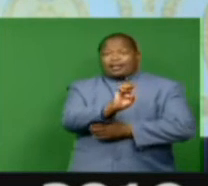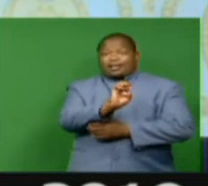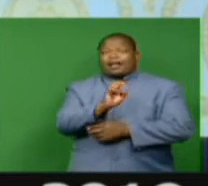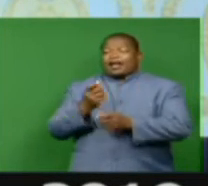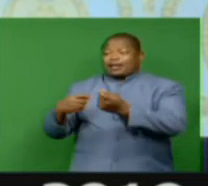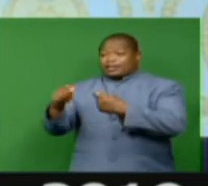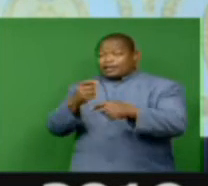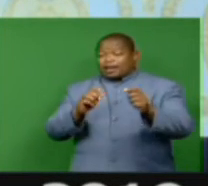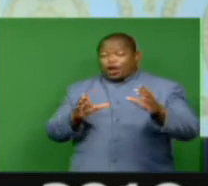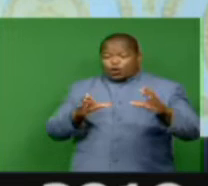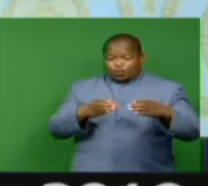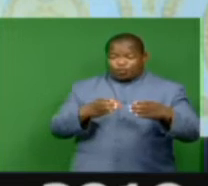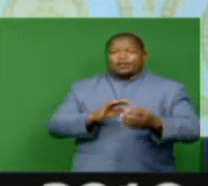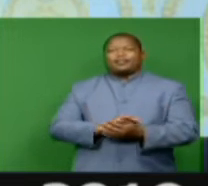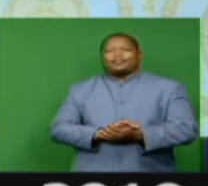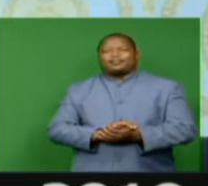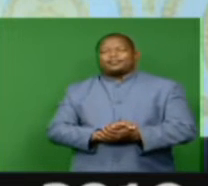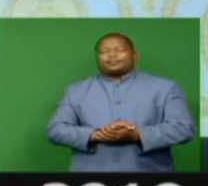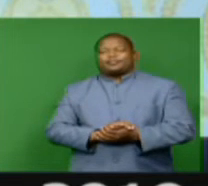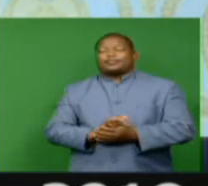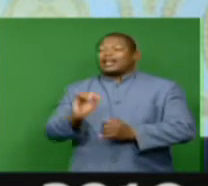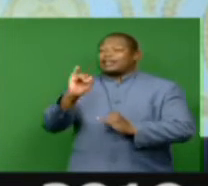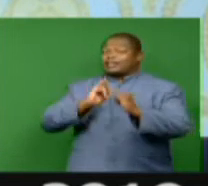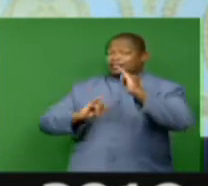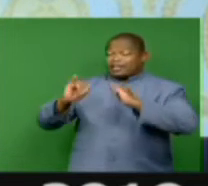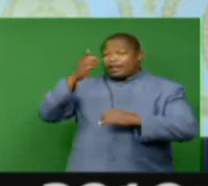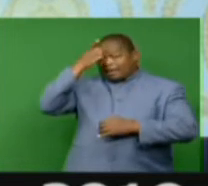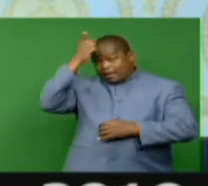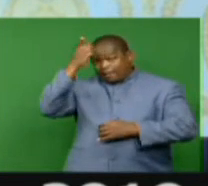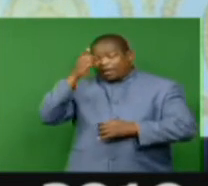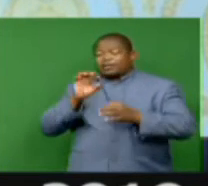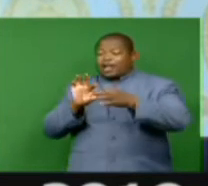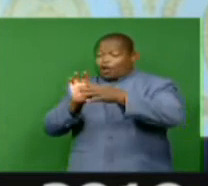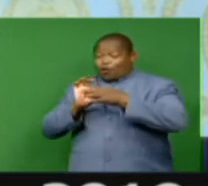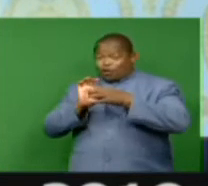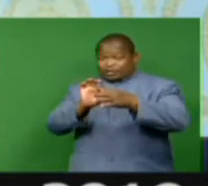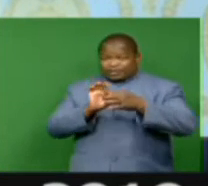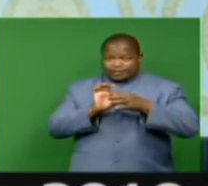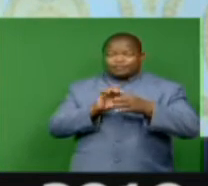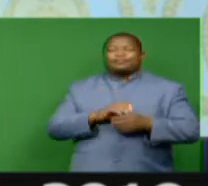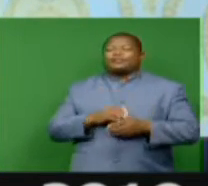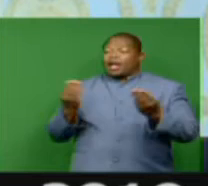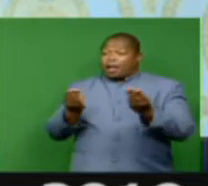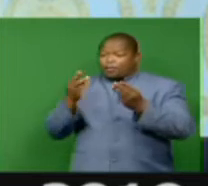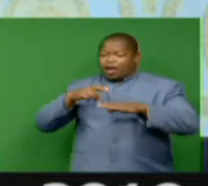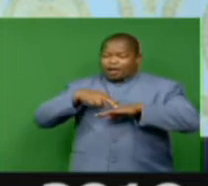Excellencies, heads of intergovernmental organizations or their representatives,